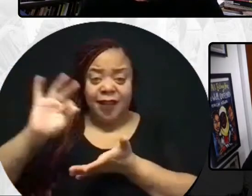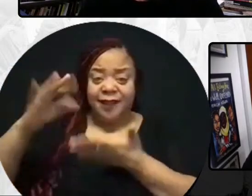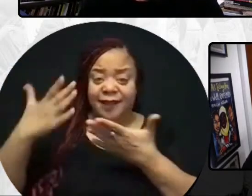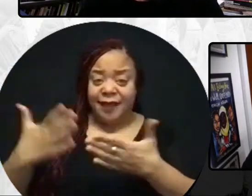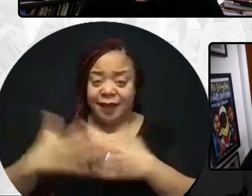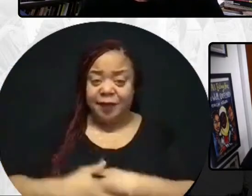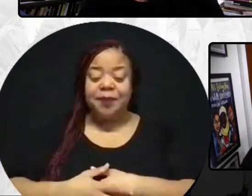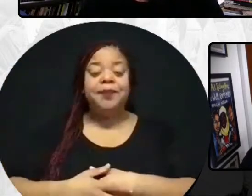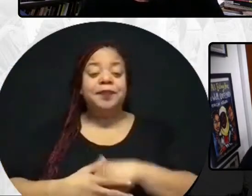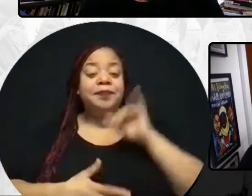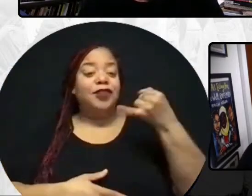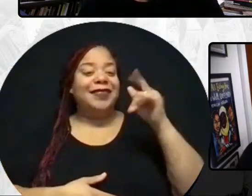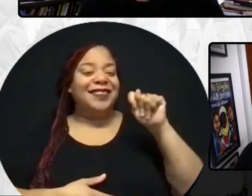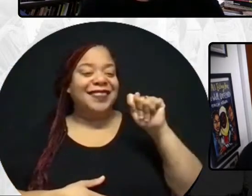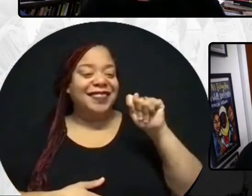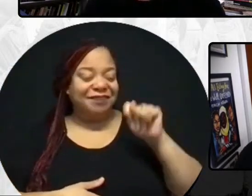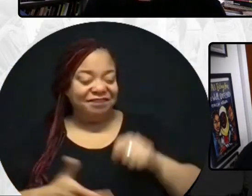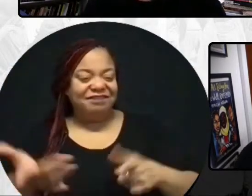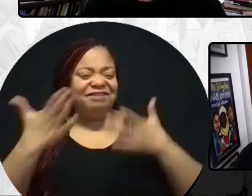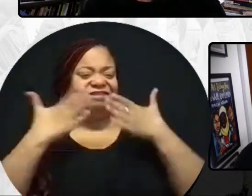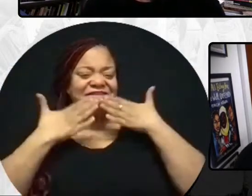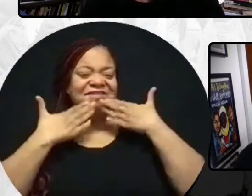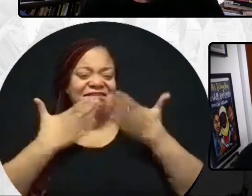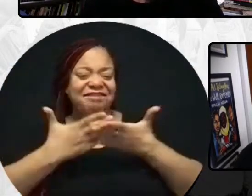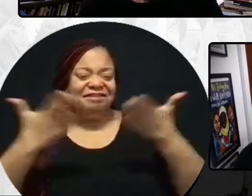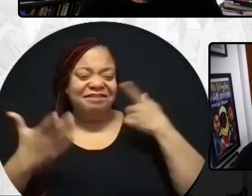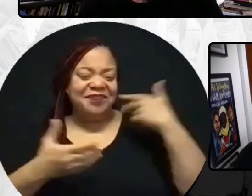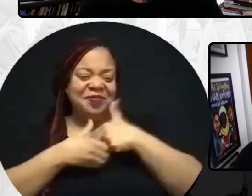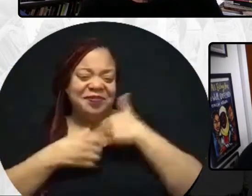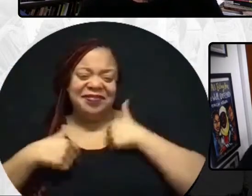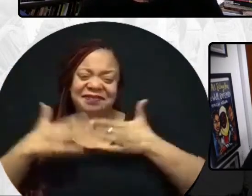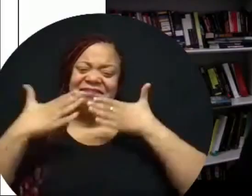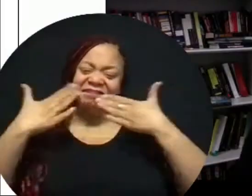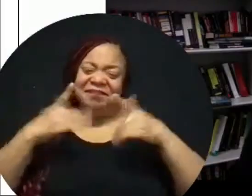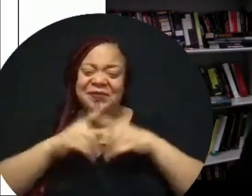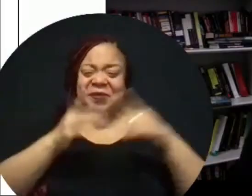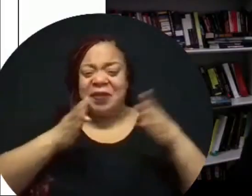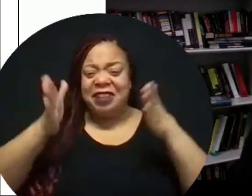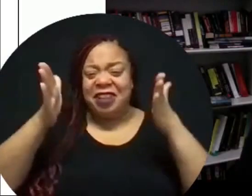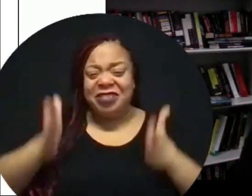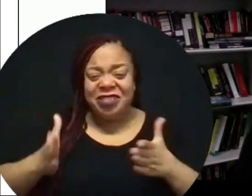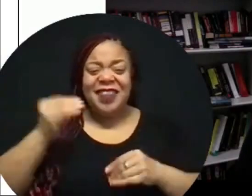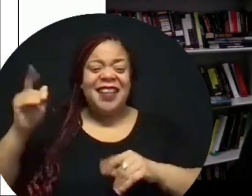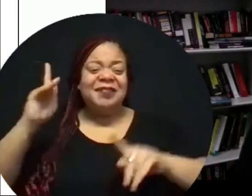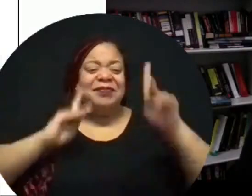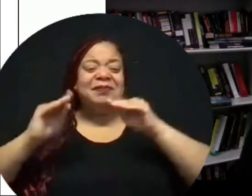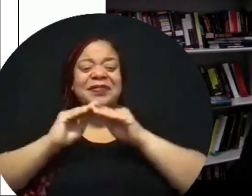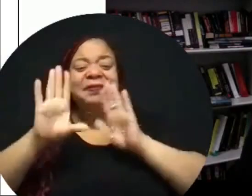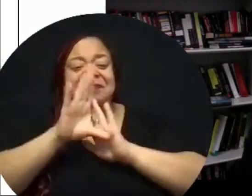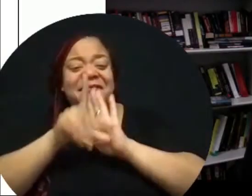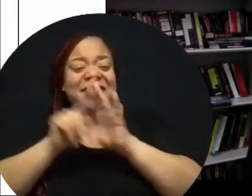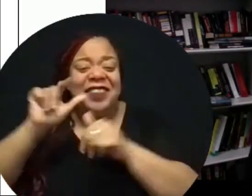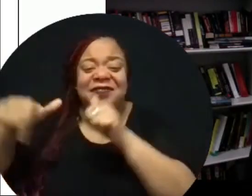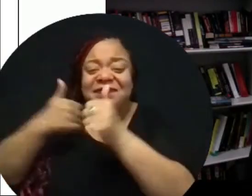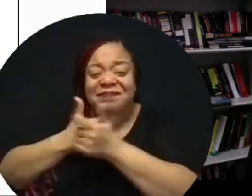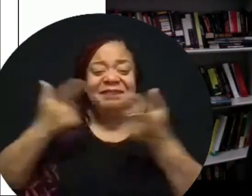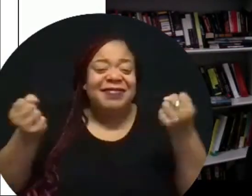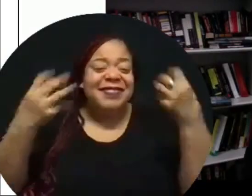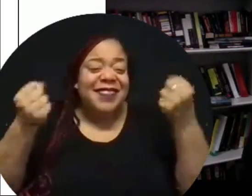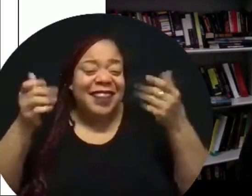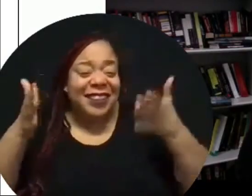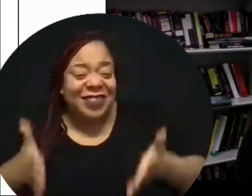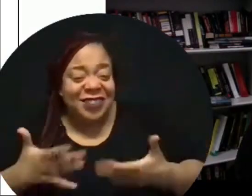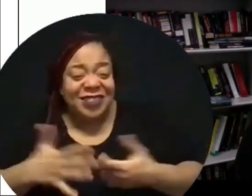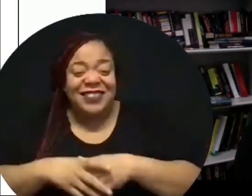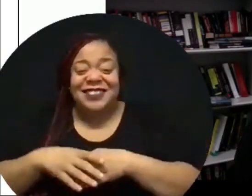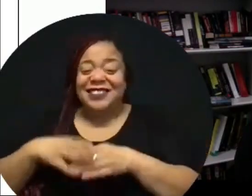signers, and the captioners and other folks that are working with us tonight. I really appreciate it.